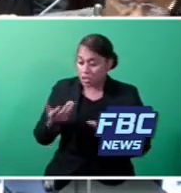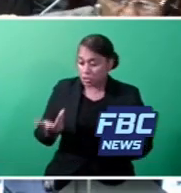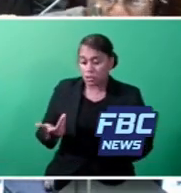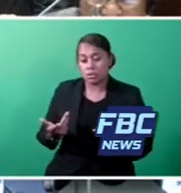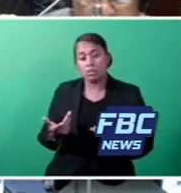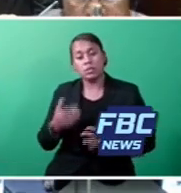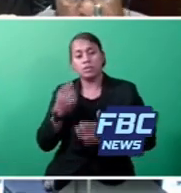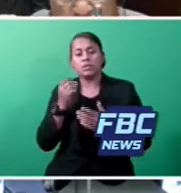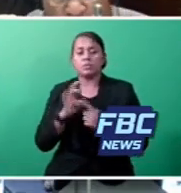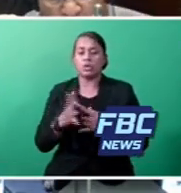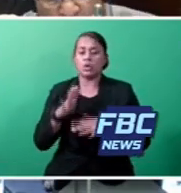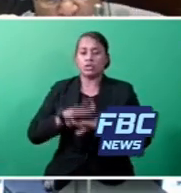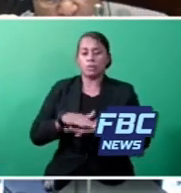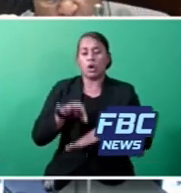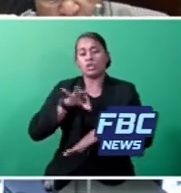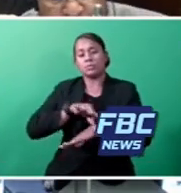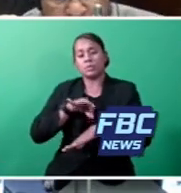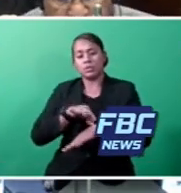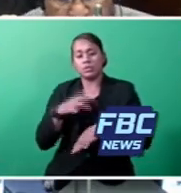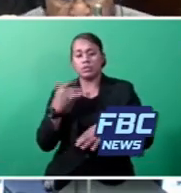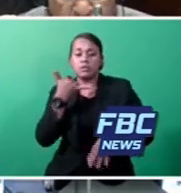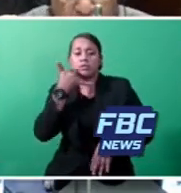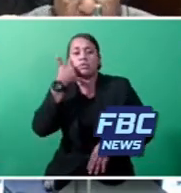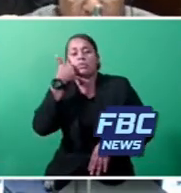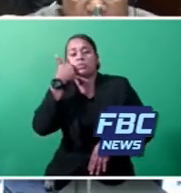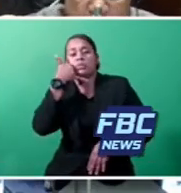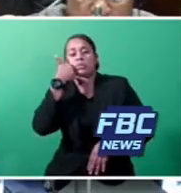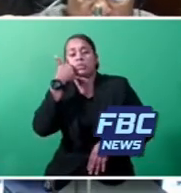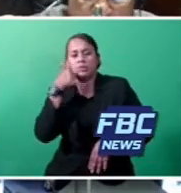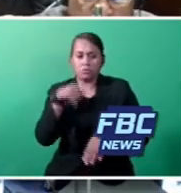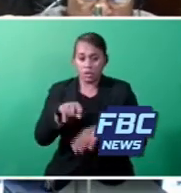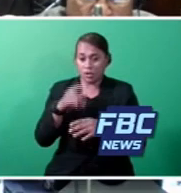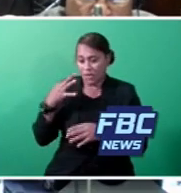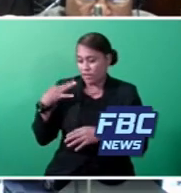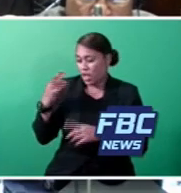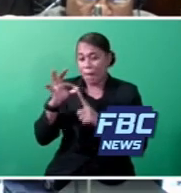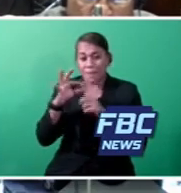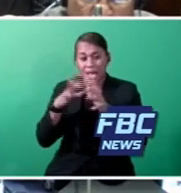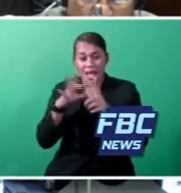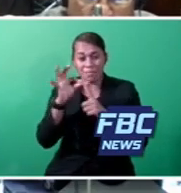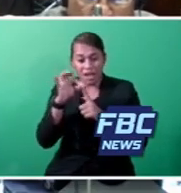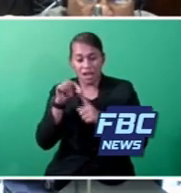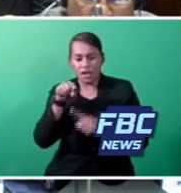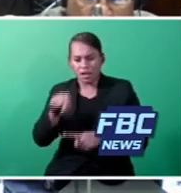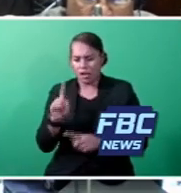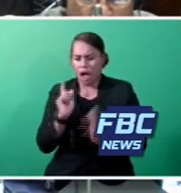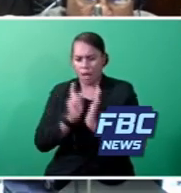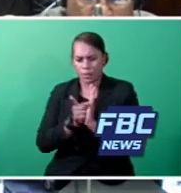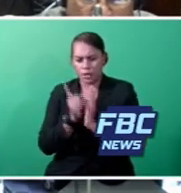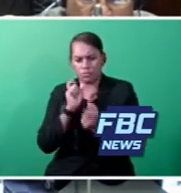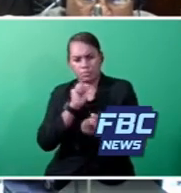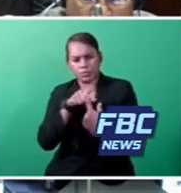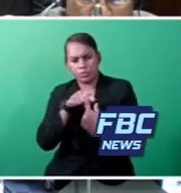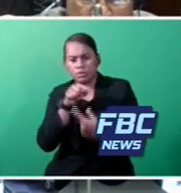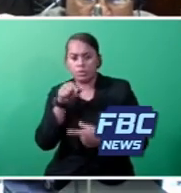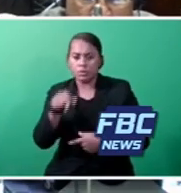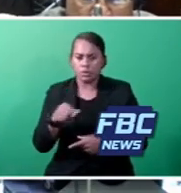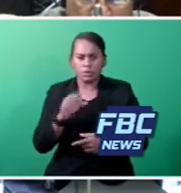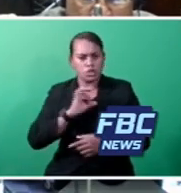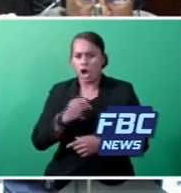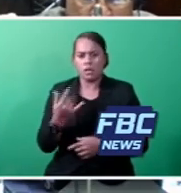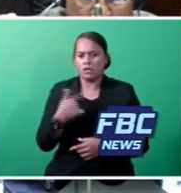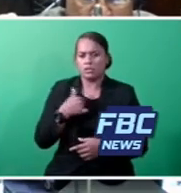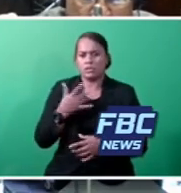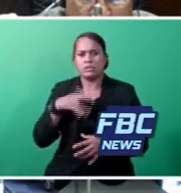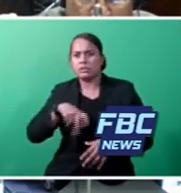to send the application through the app that's there has proven to be actually very useful. And it becomes a one-stop shop. They don't have to go running around,